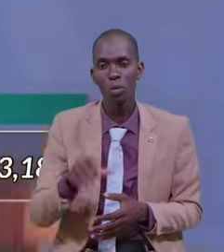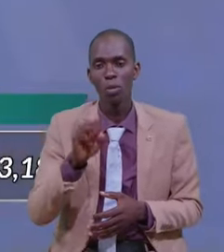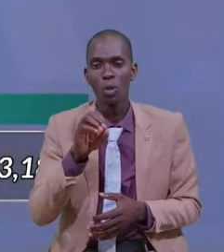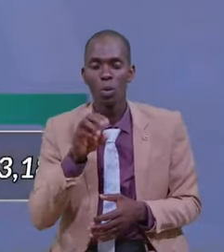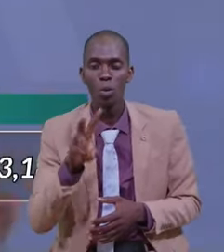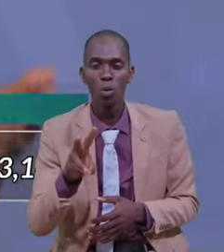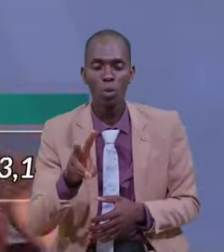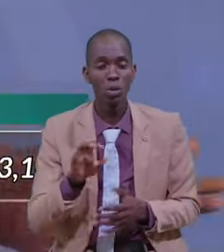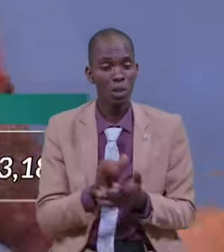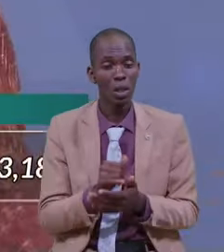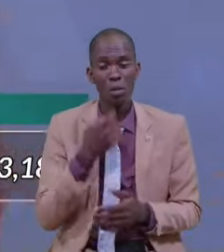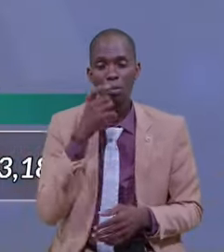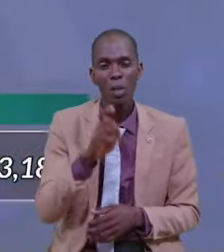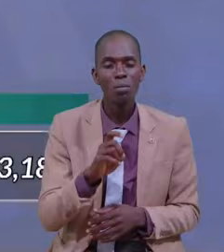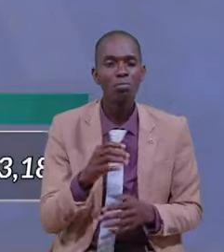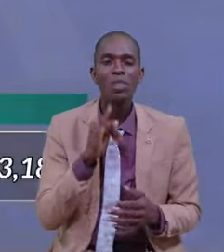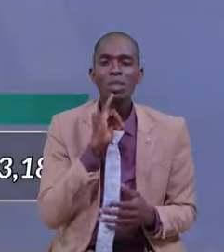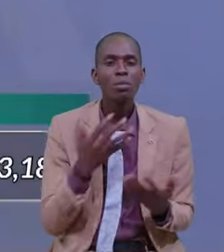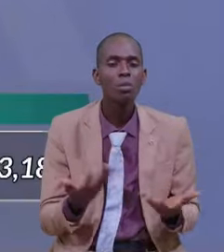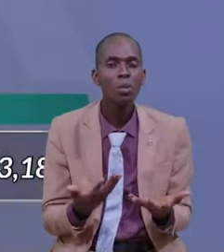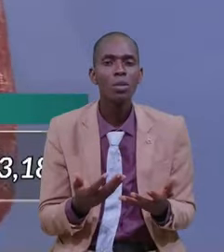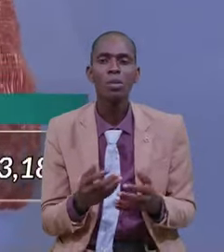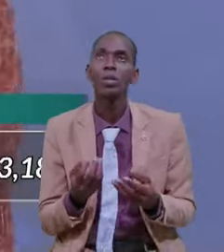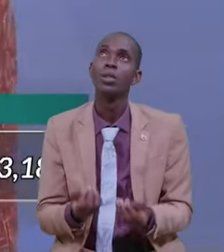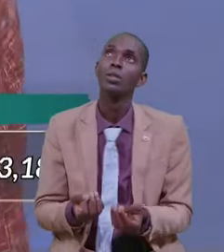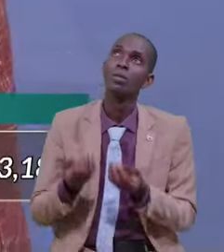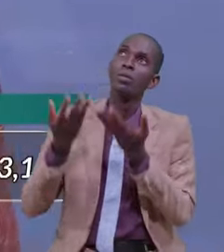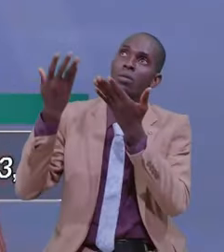The commandment is offer him to